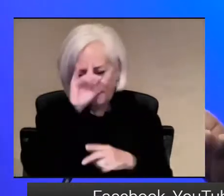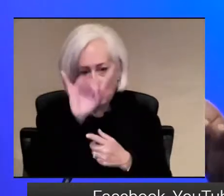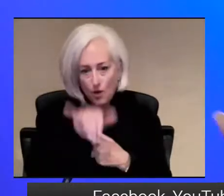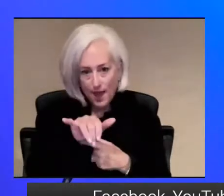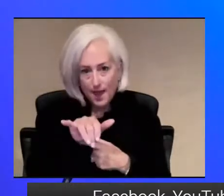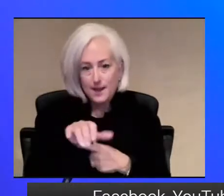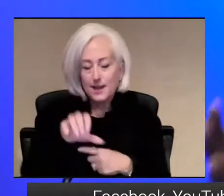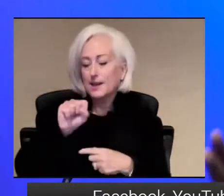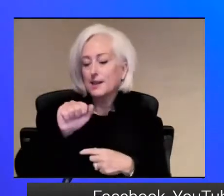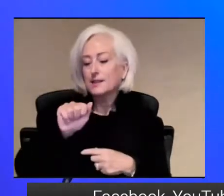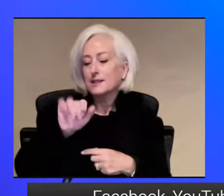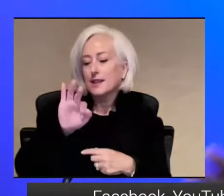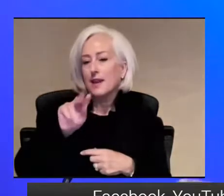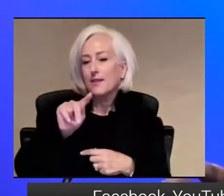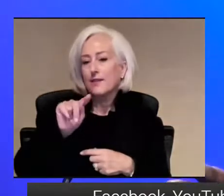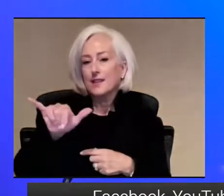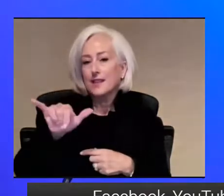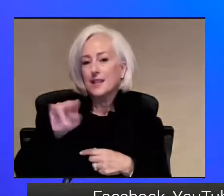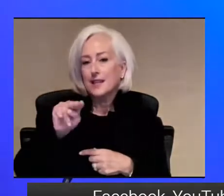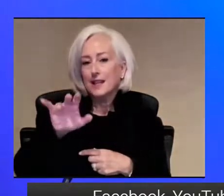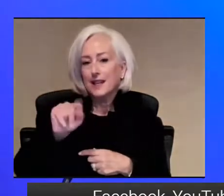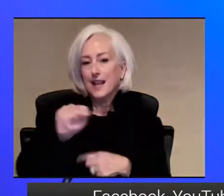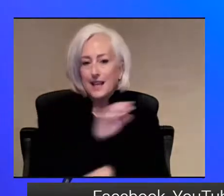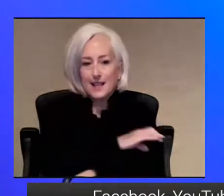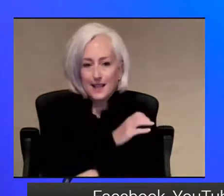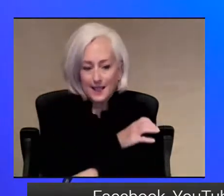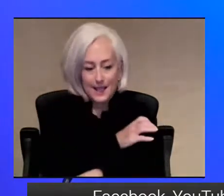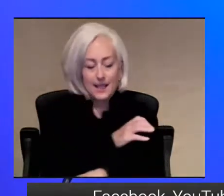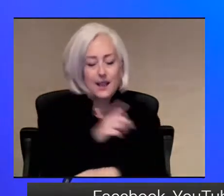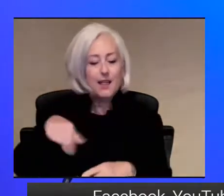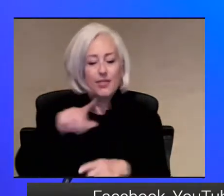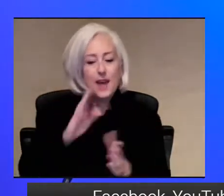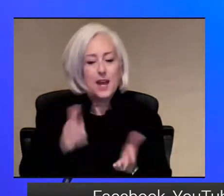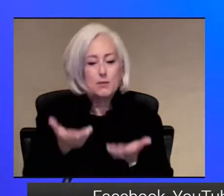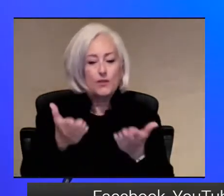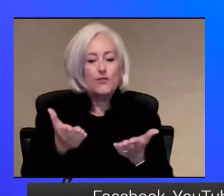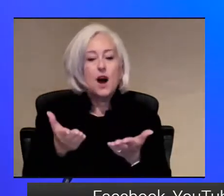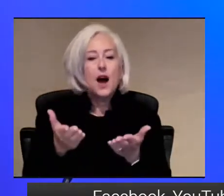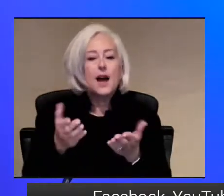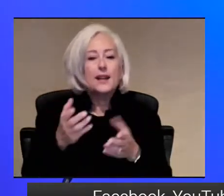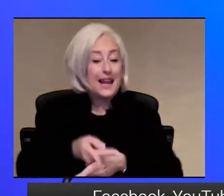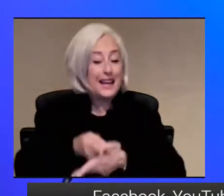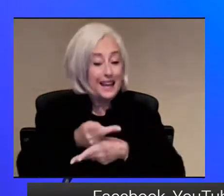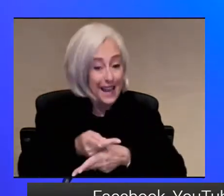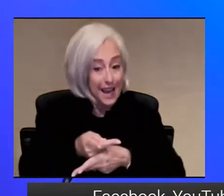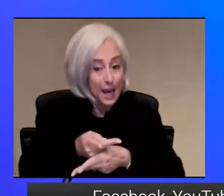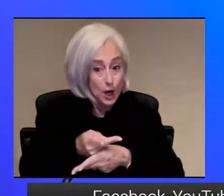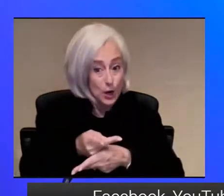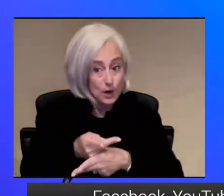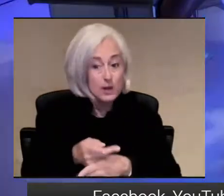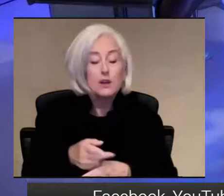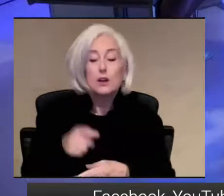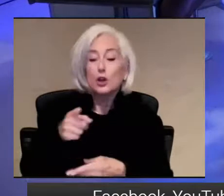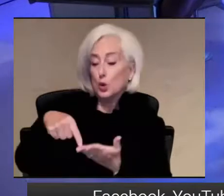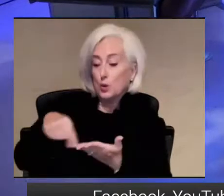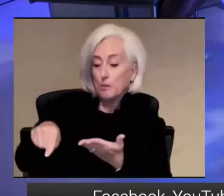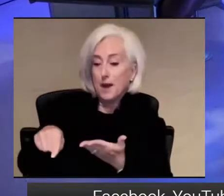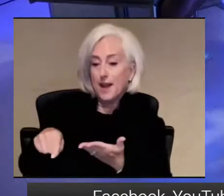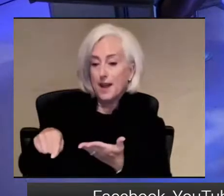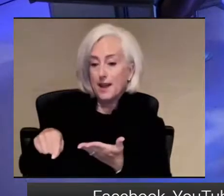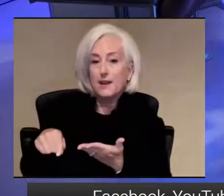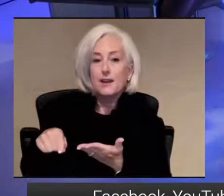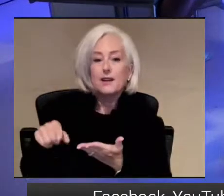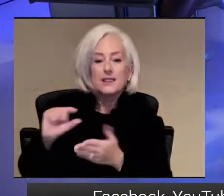that provide care on a pay scale for you in your community. And there's a number of them in our community. Yeah, I know on the Missouri side